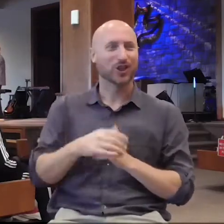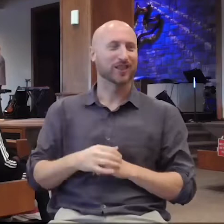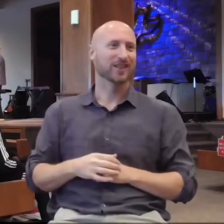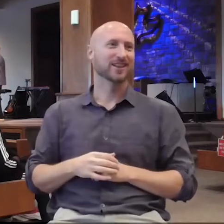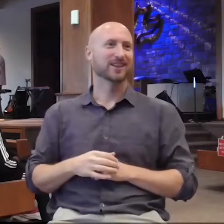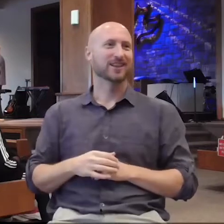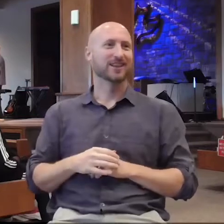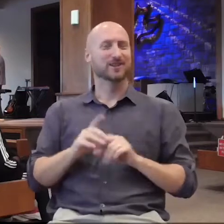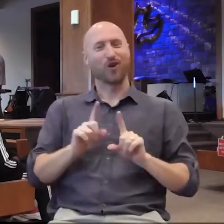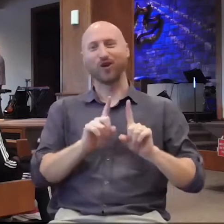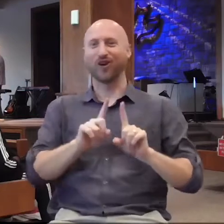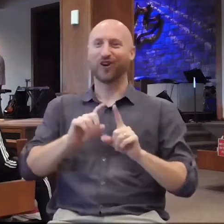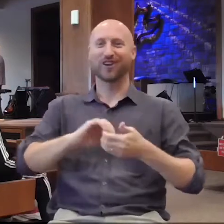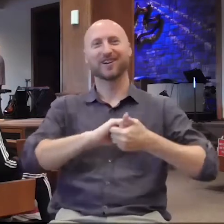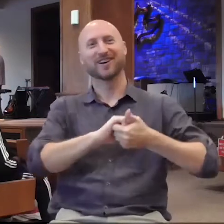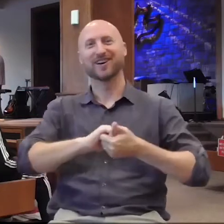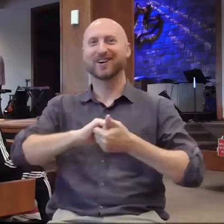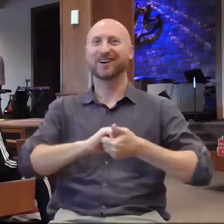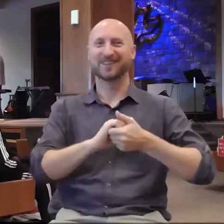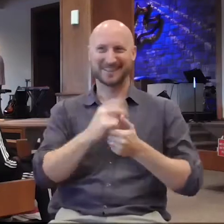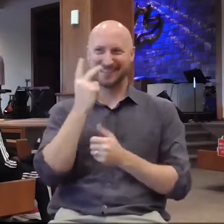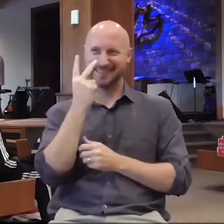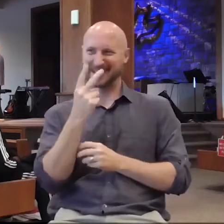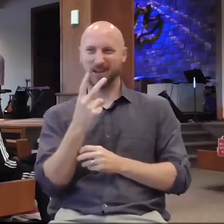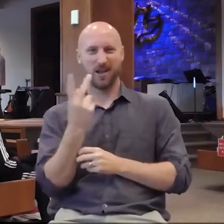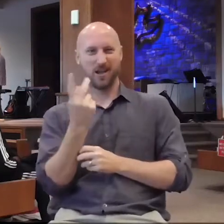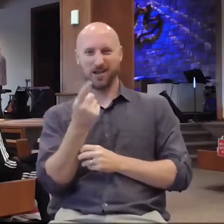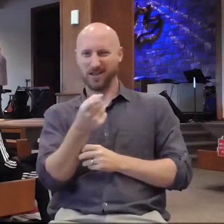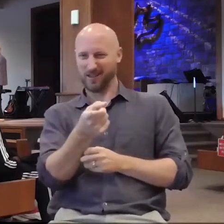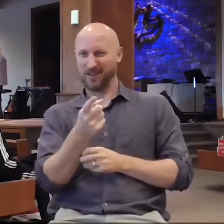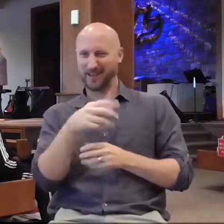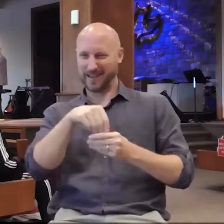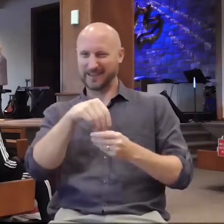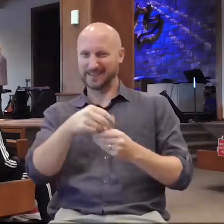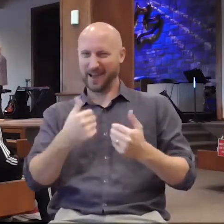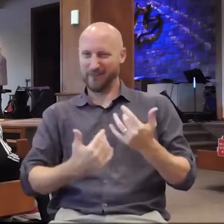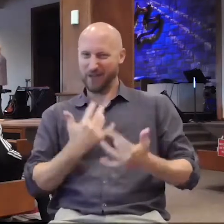So the Lord says, look, there's something missing. There's a fire.